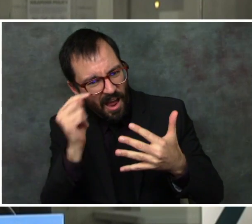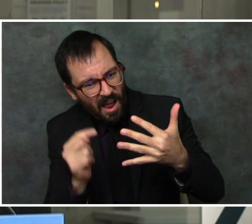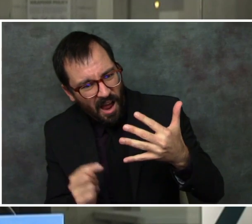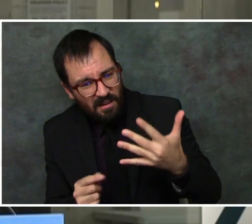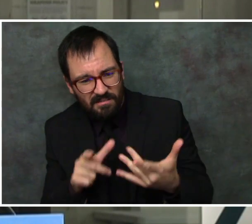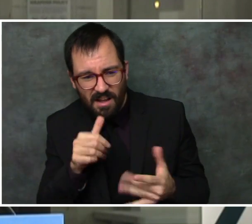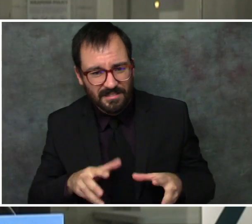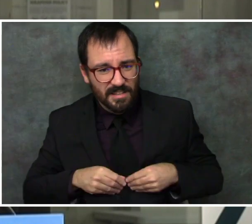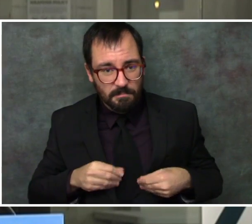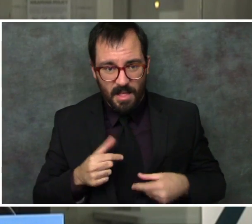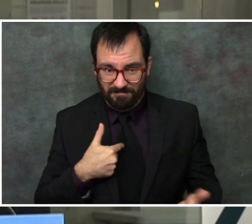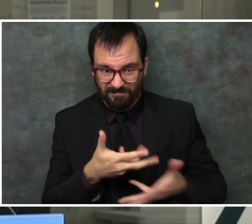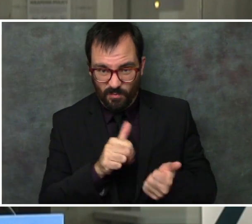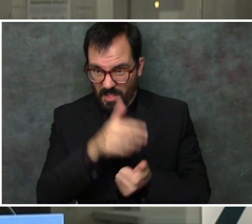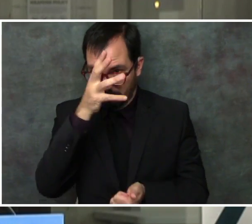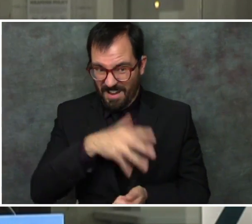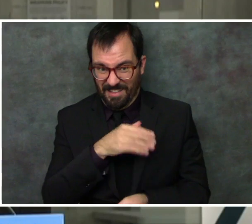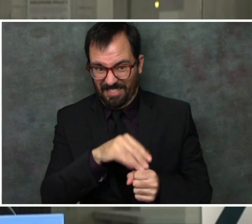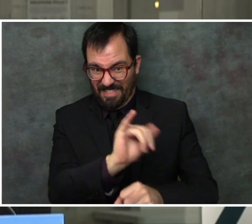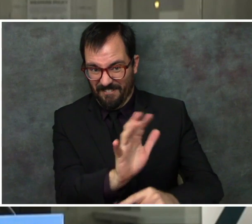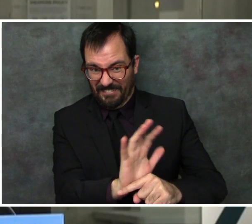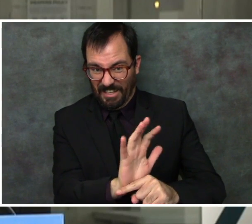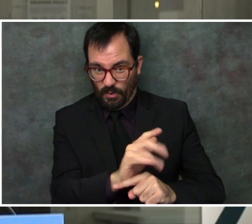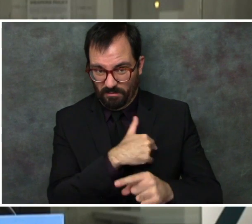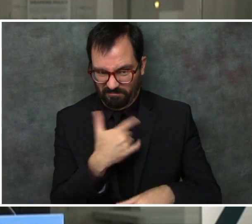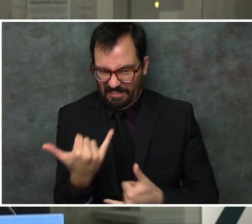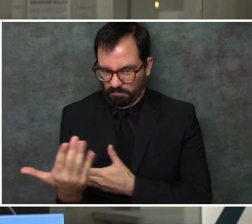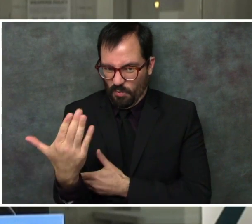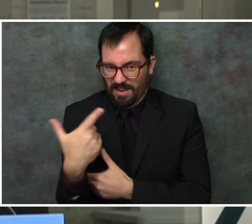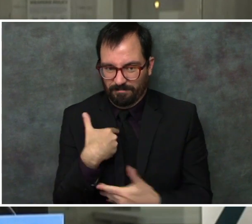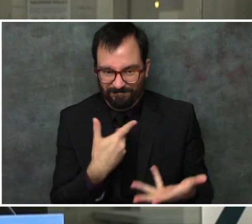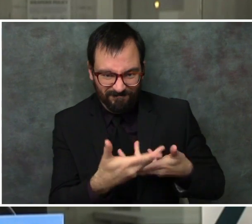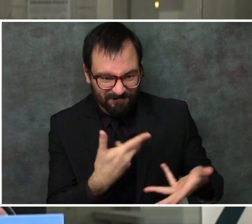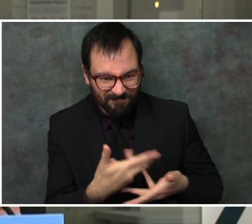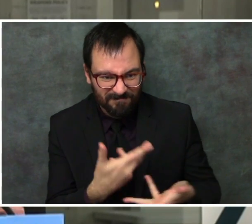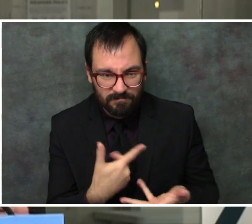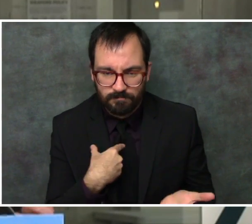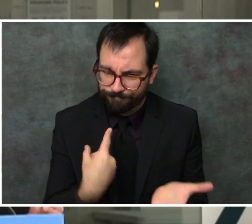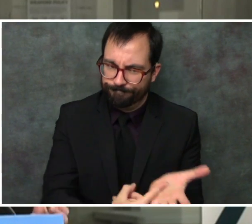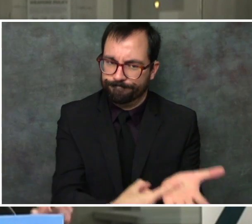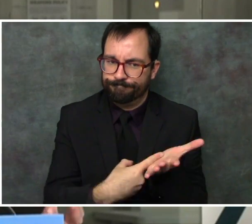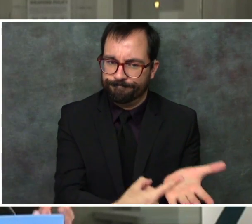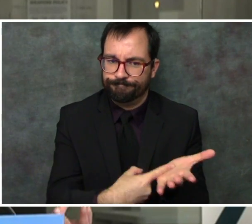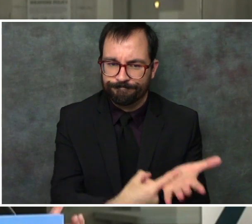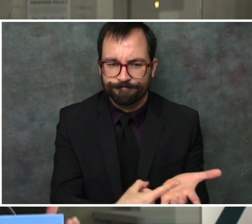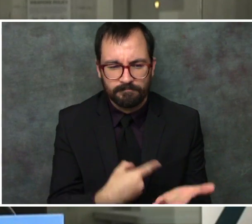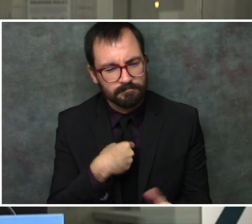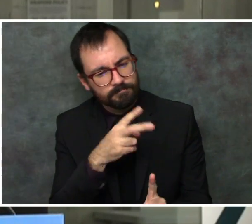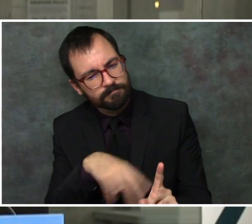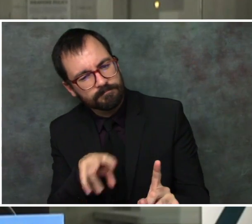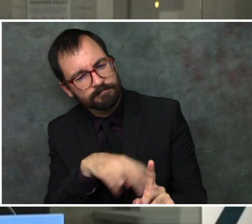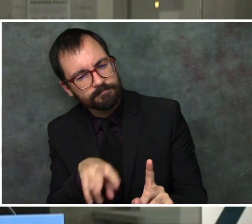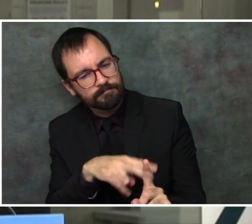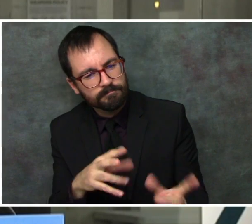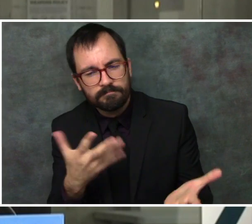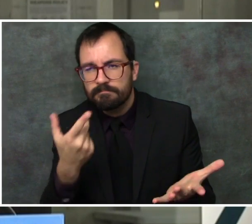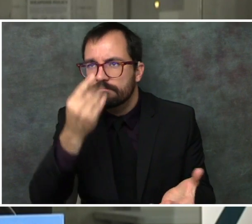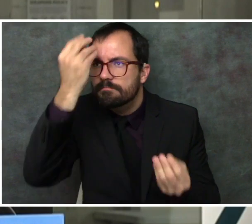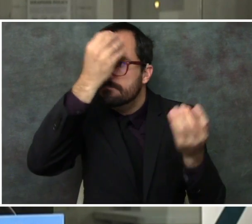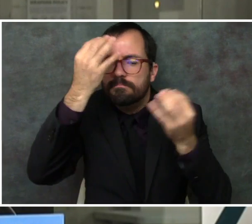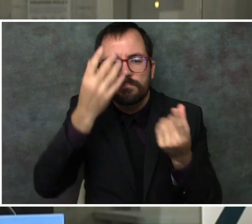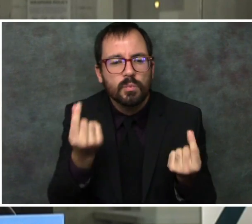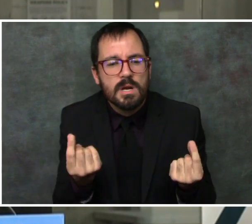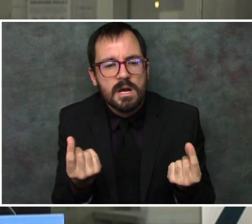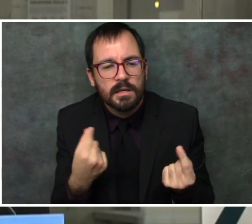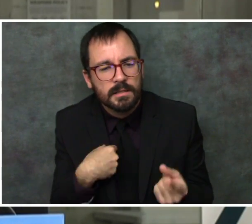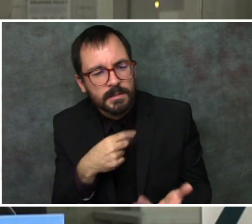we had a conversation about, first of all, what was going through his head, but also understanding what this is about. I've reached out to the Boston